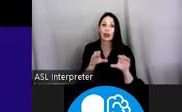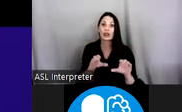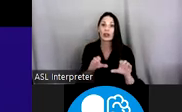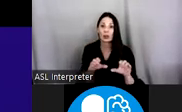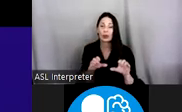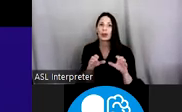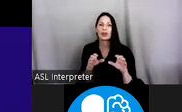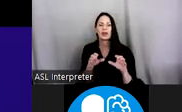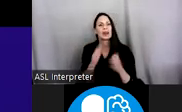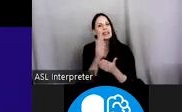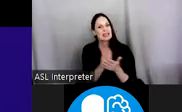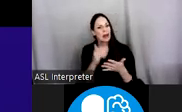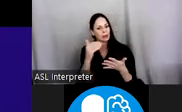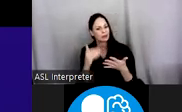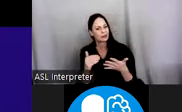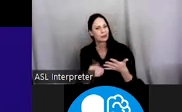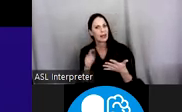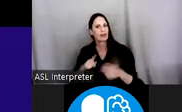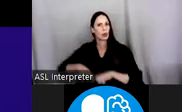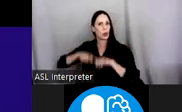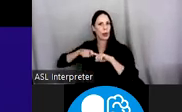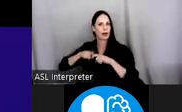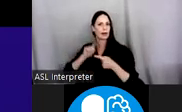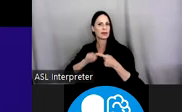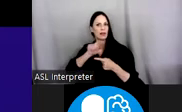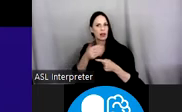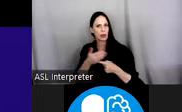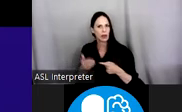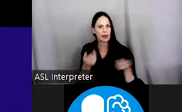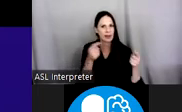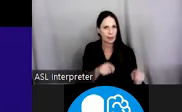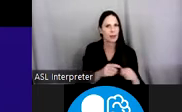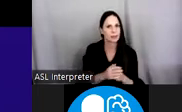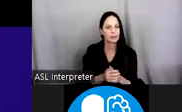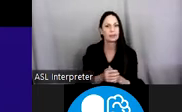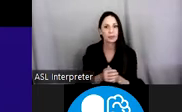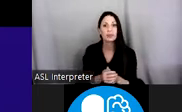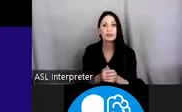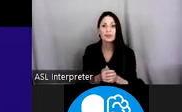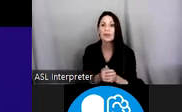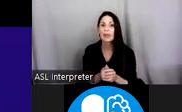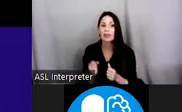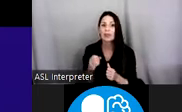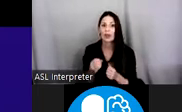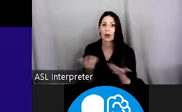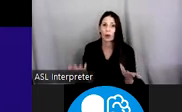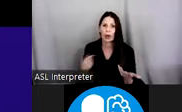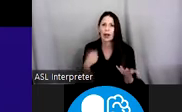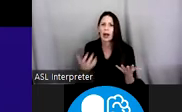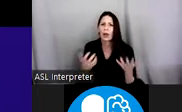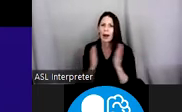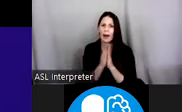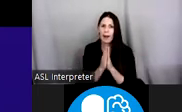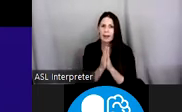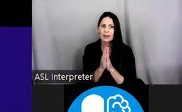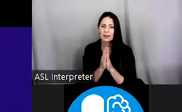wait until other things happen. So with that, I really want to ask if I can get,